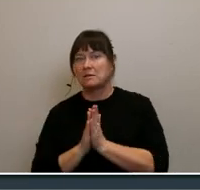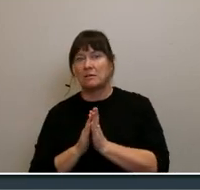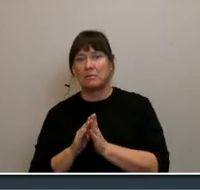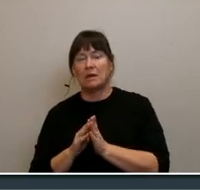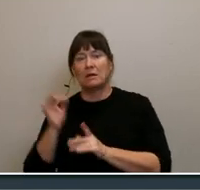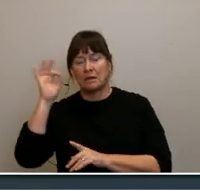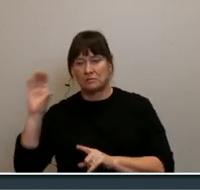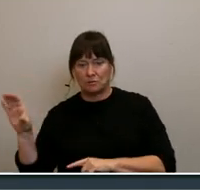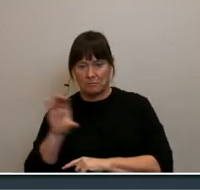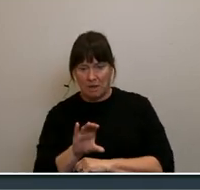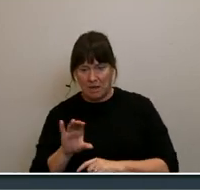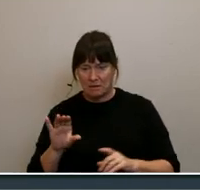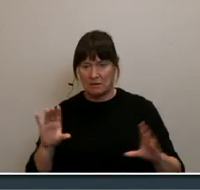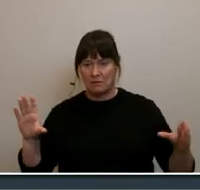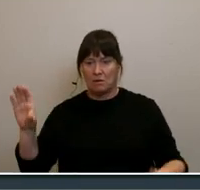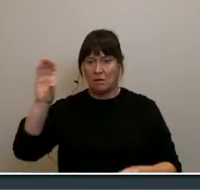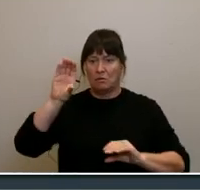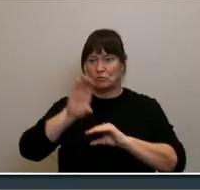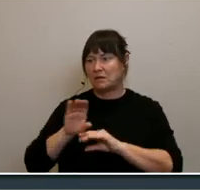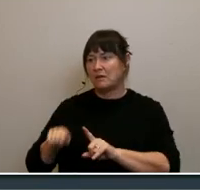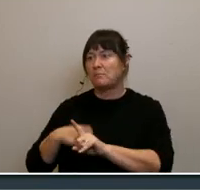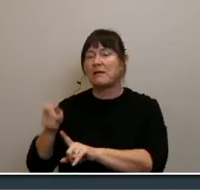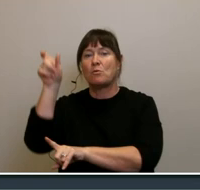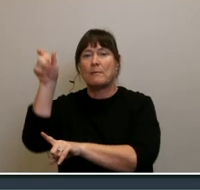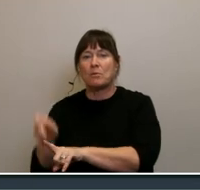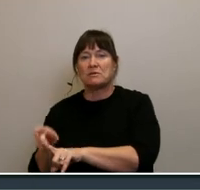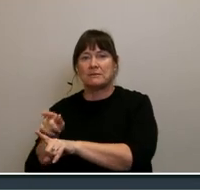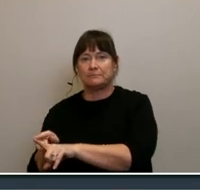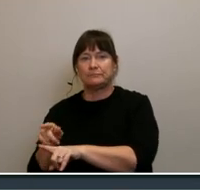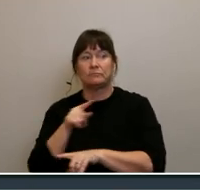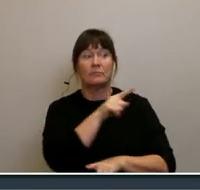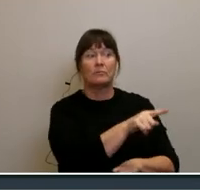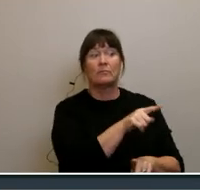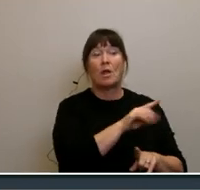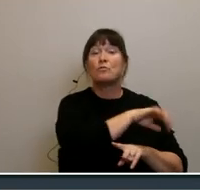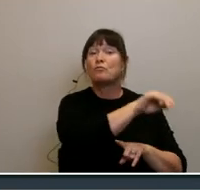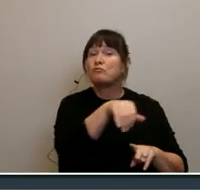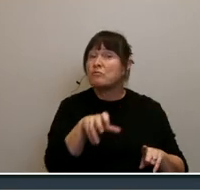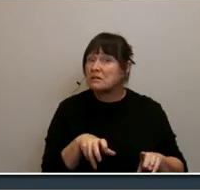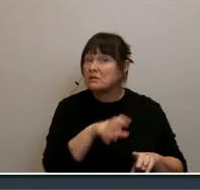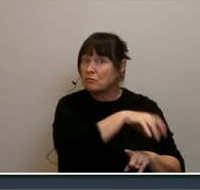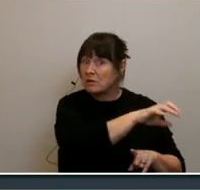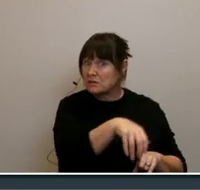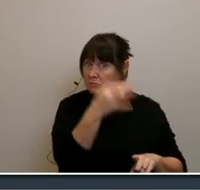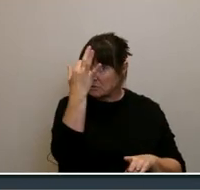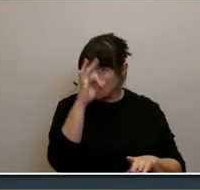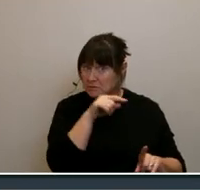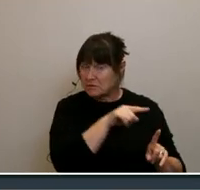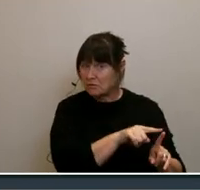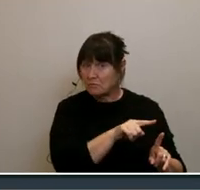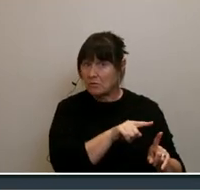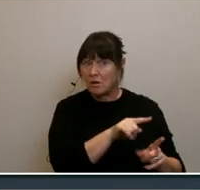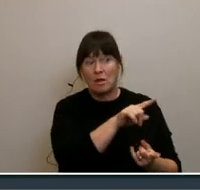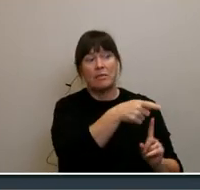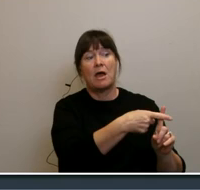The Regional Council has appointed, or is appointing, an ambassador for climate change. It won't deal, that ambassador won't